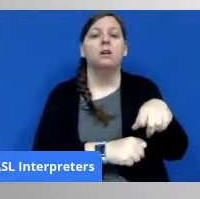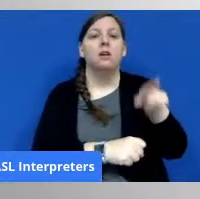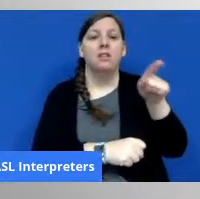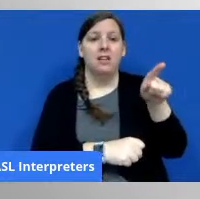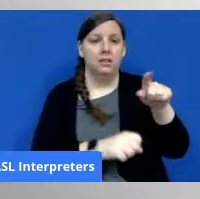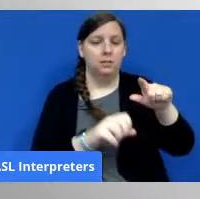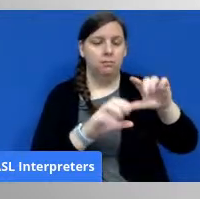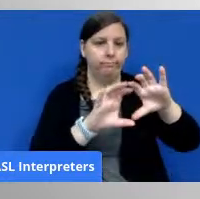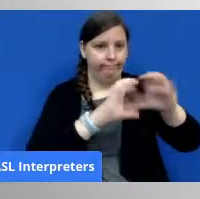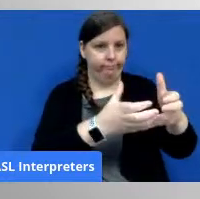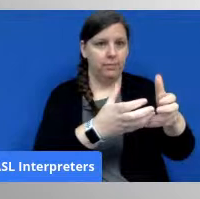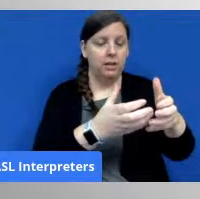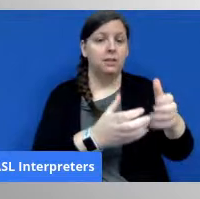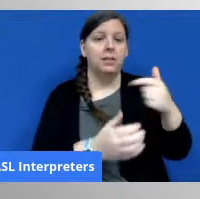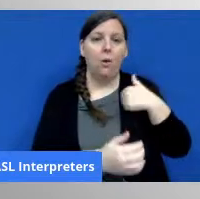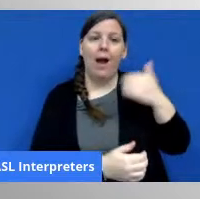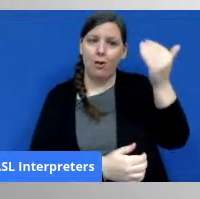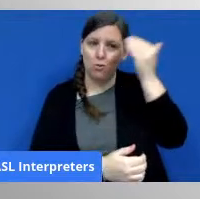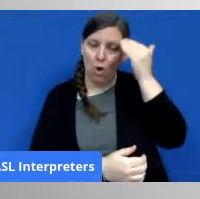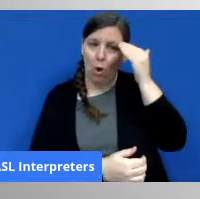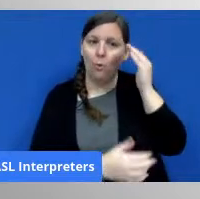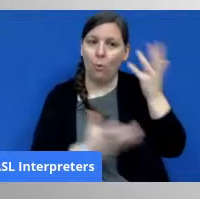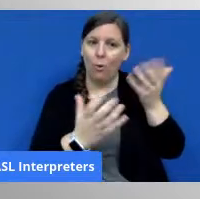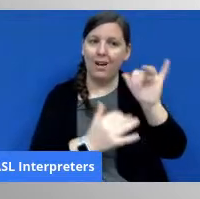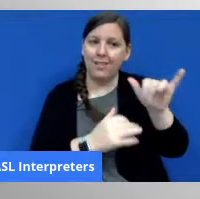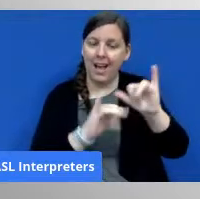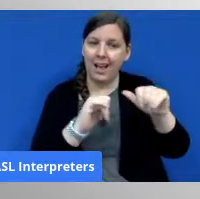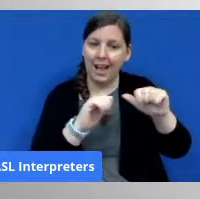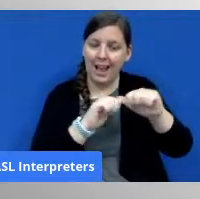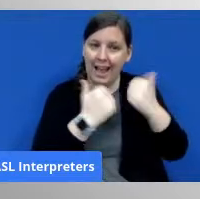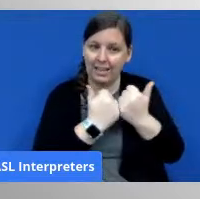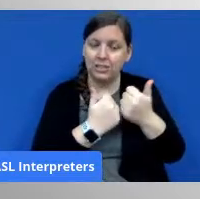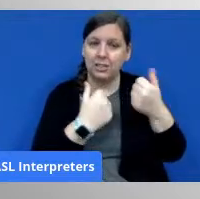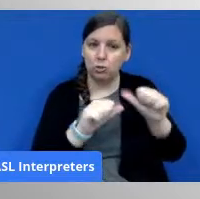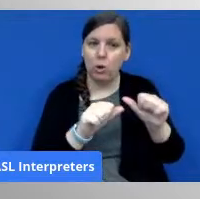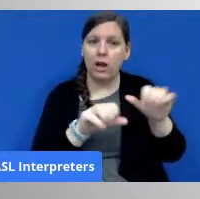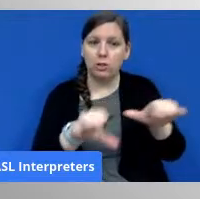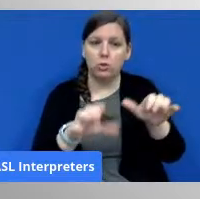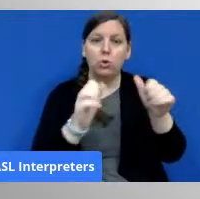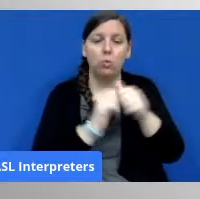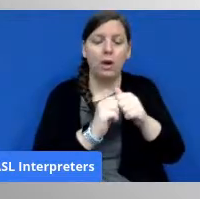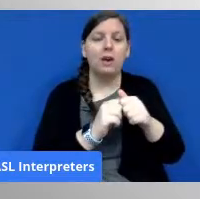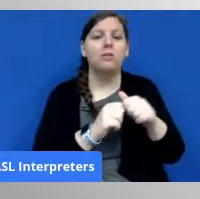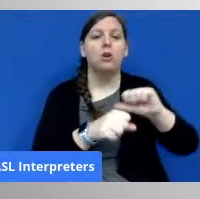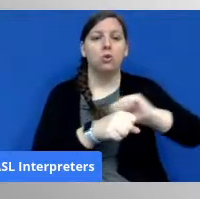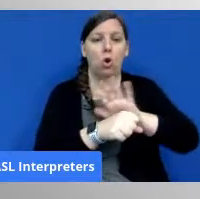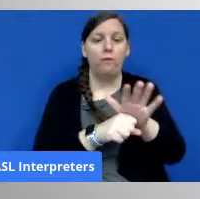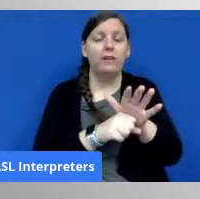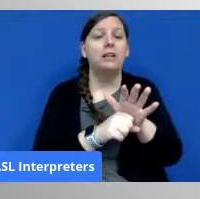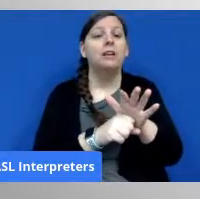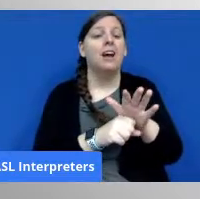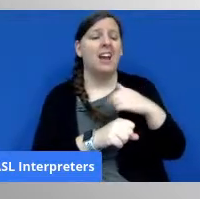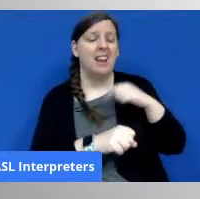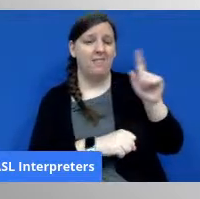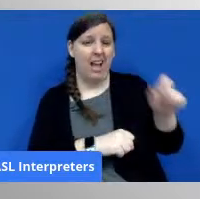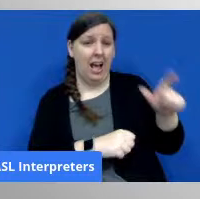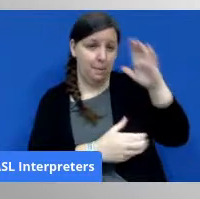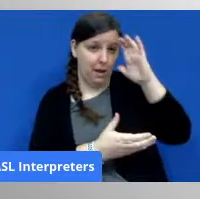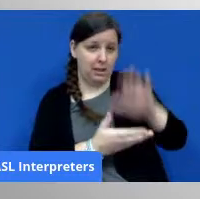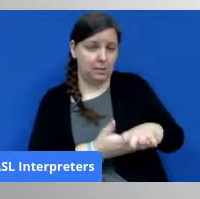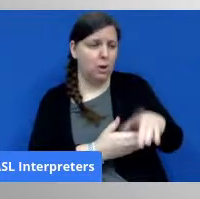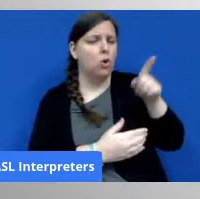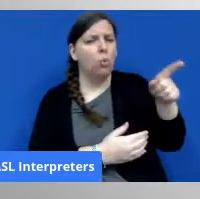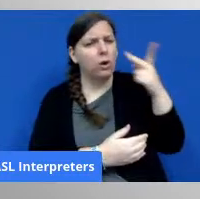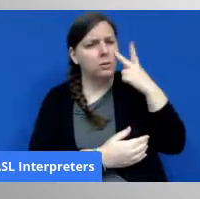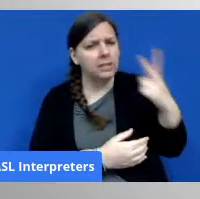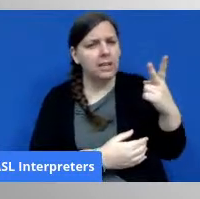to a lot of what that state agency is trying to do in the face of COVID-19. And one question I've asked him was, what are you